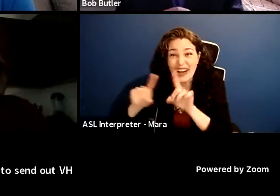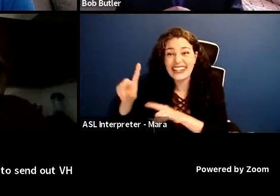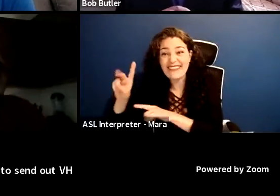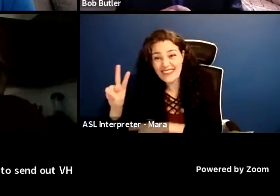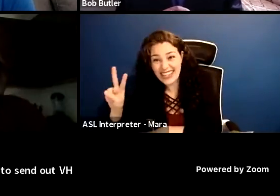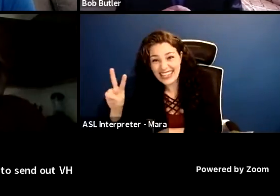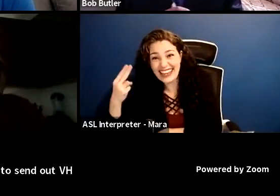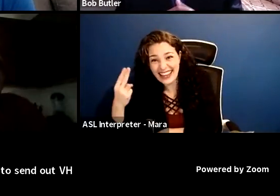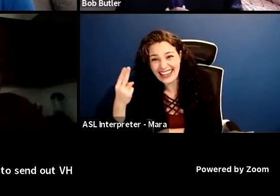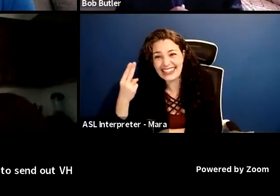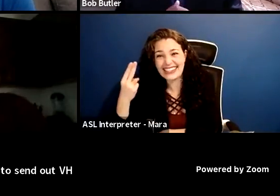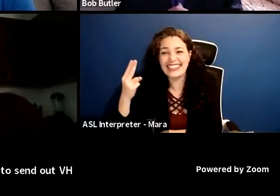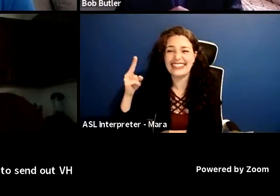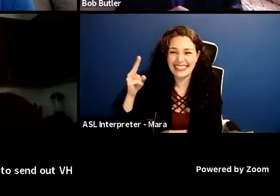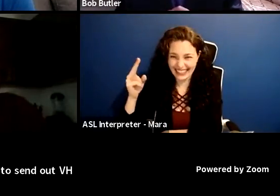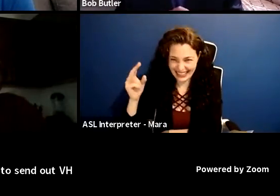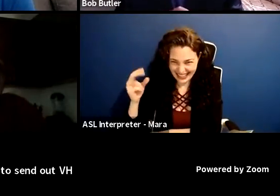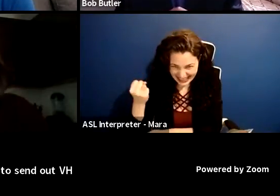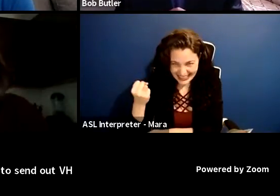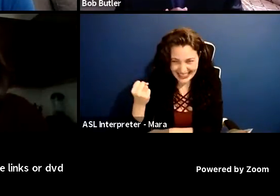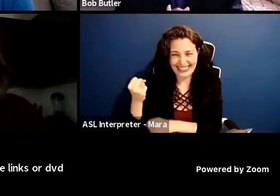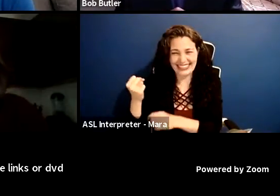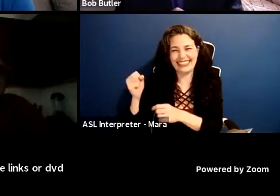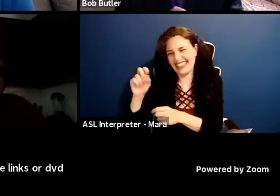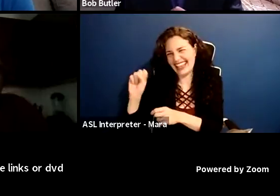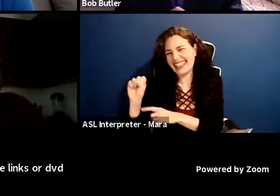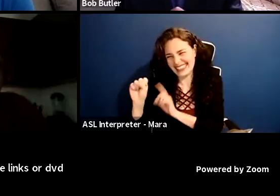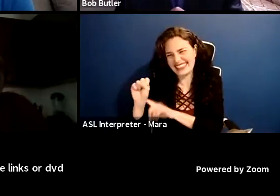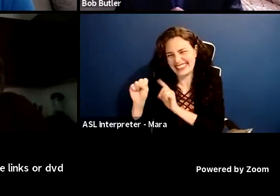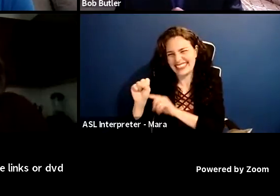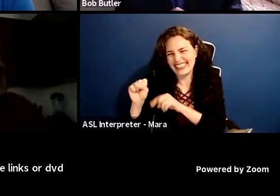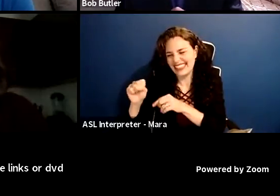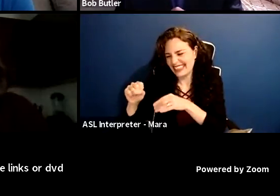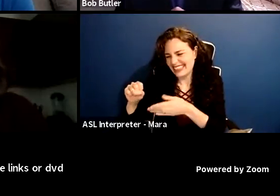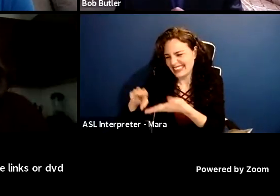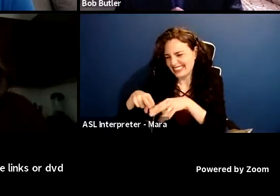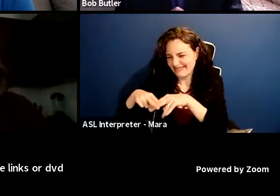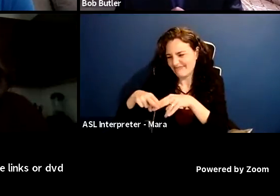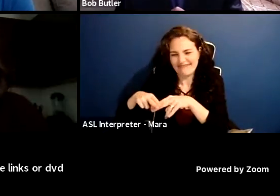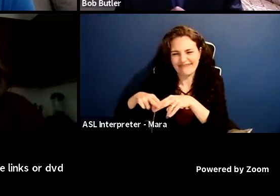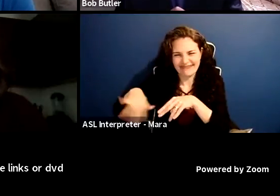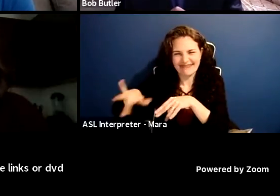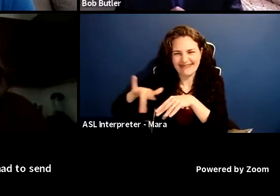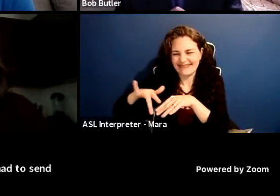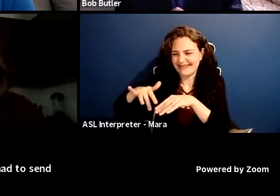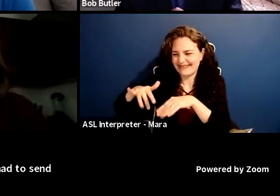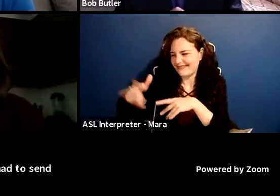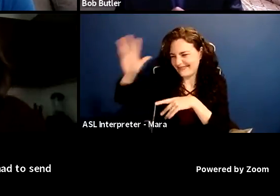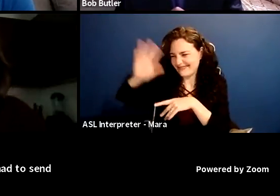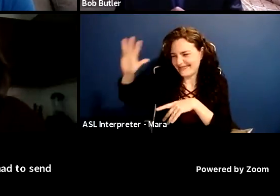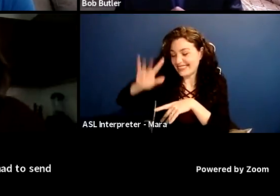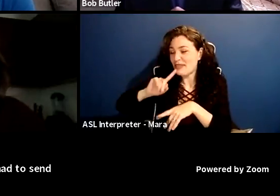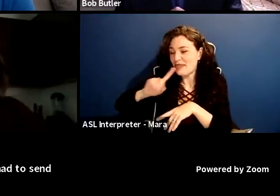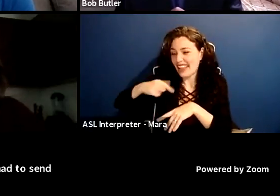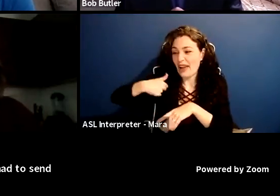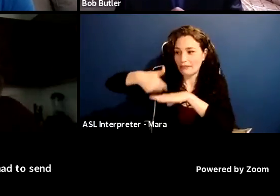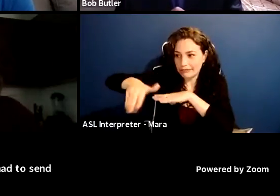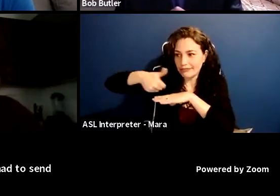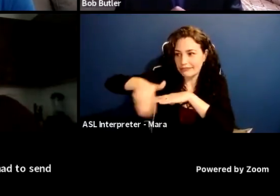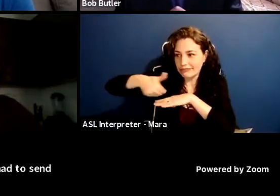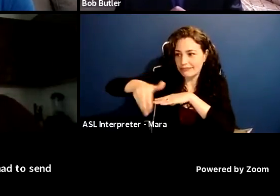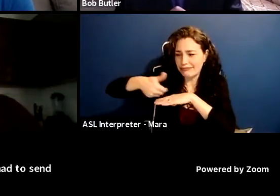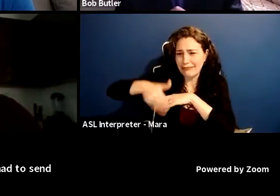my day. So I had to send out about 50 tapes in order to get my first job. So it's a little bit of a grind in the